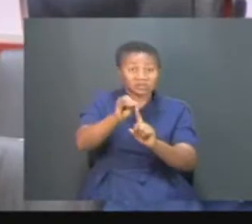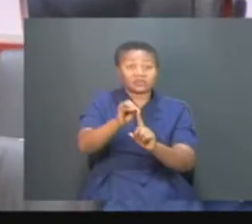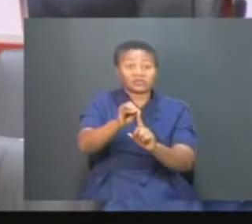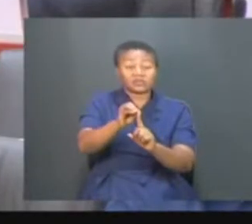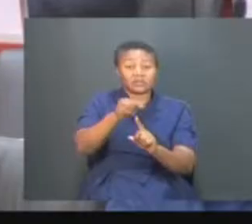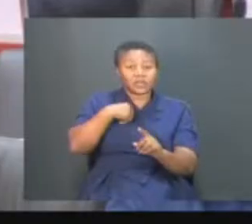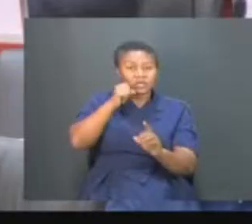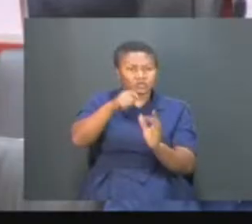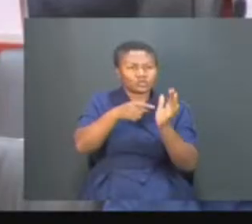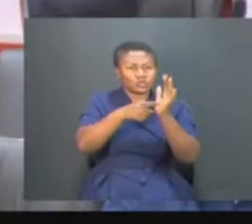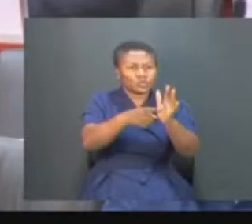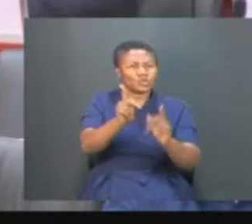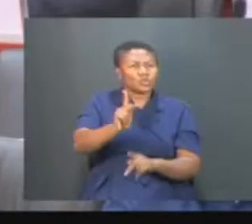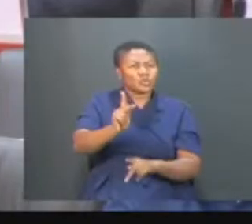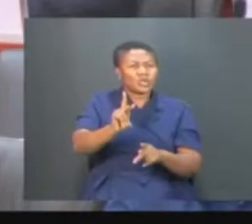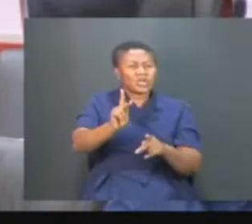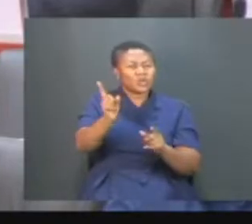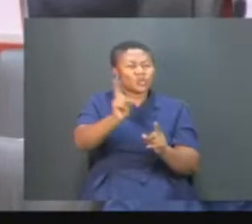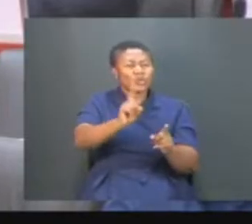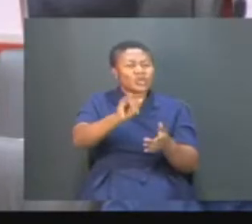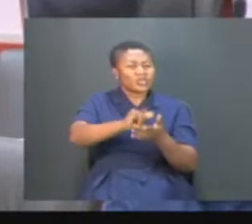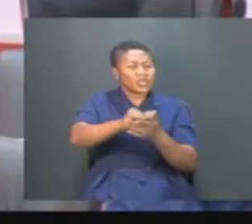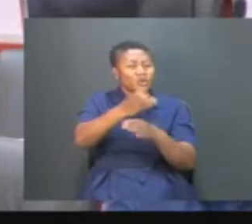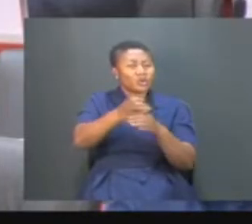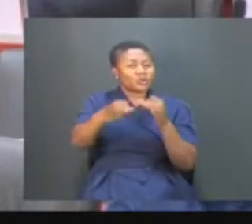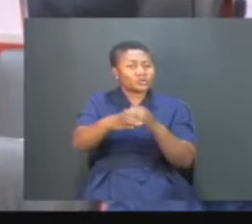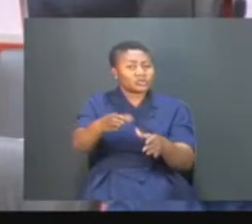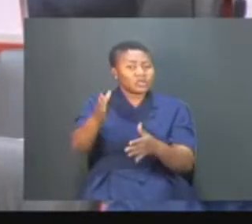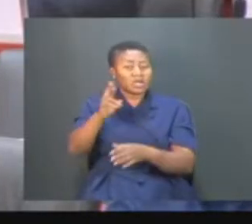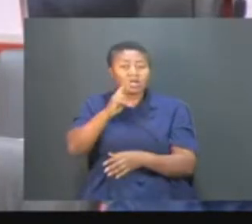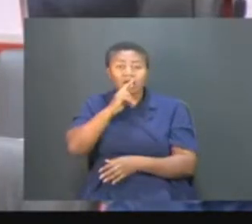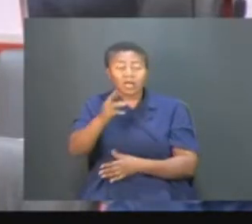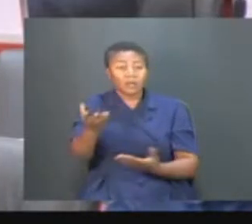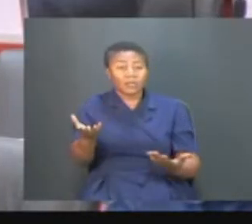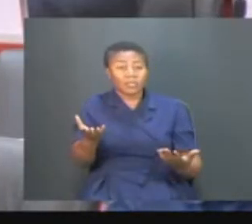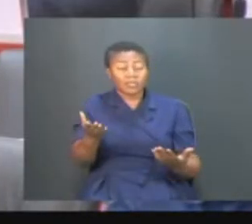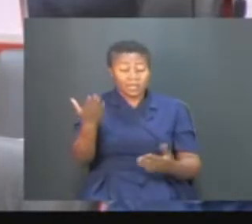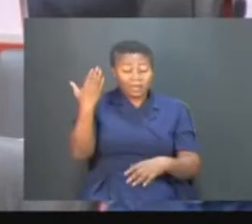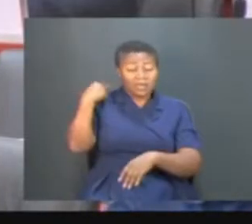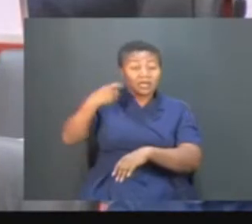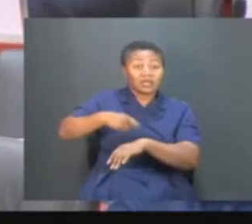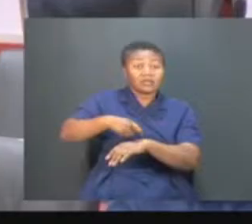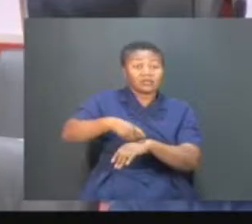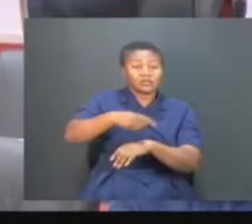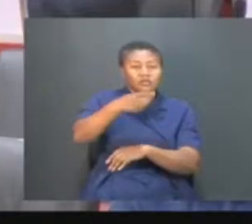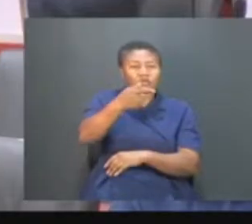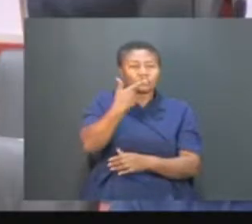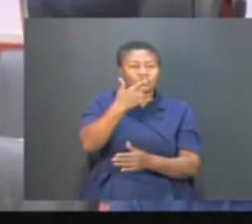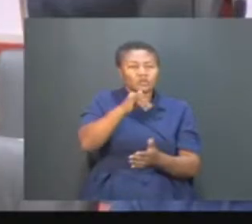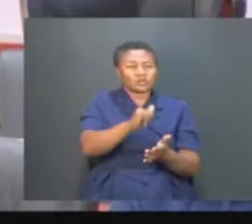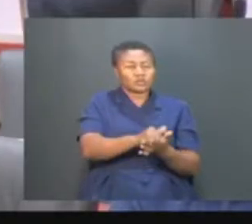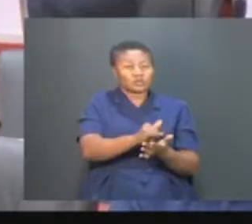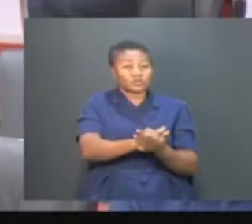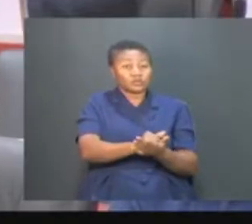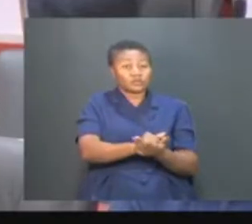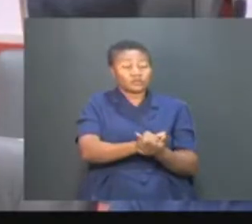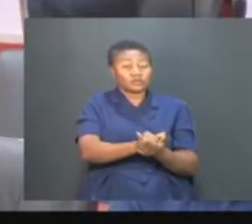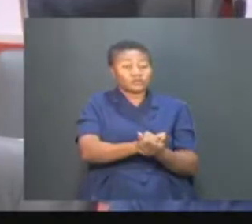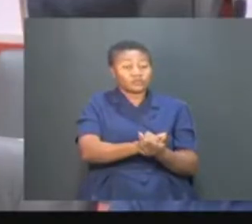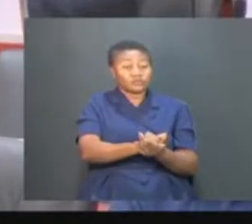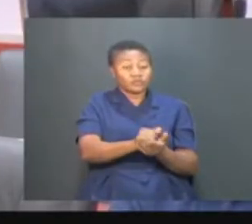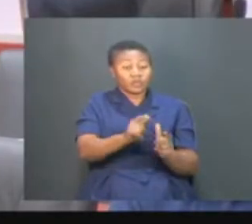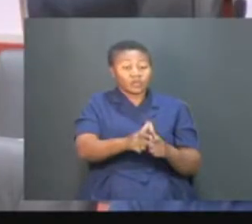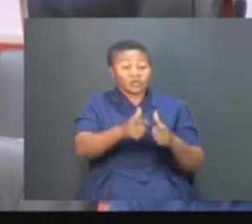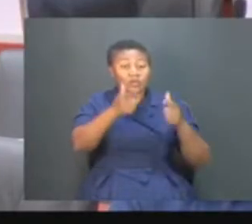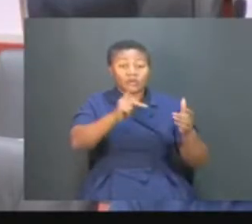are. And the jobs we are talking about, the last time we were here, you said that the big push only creates